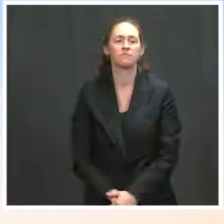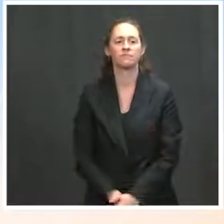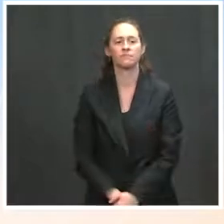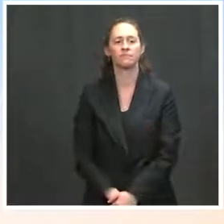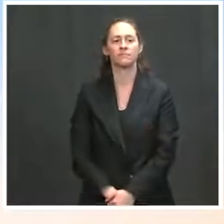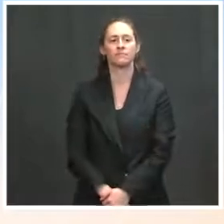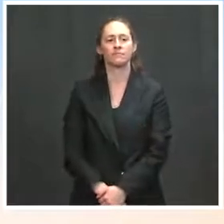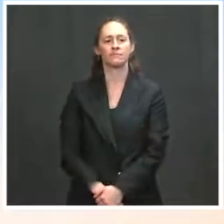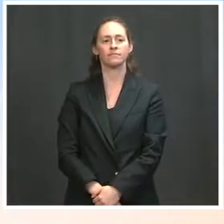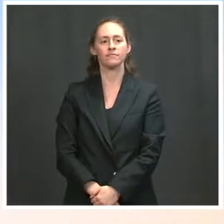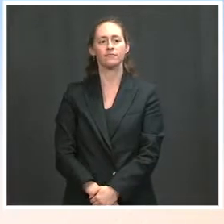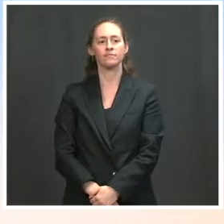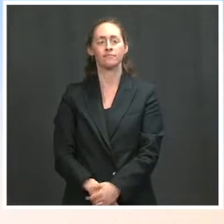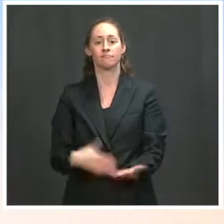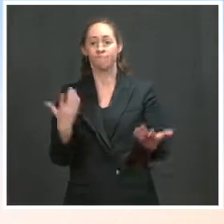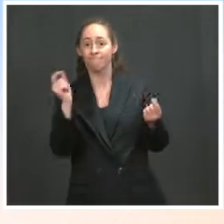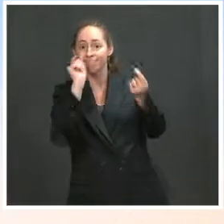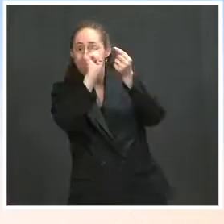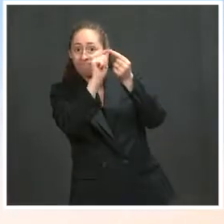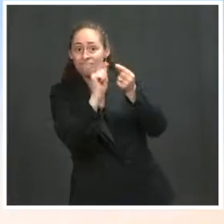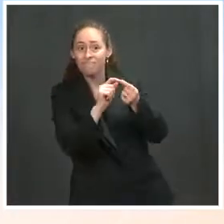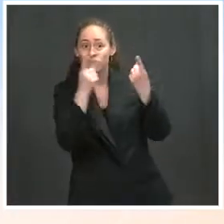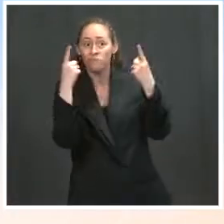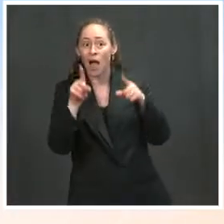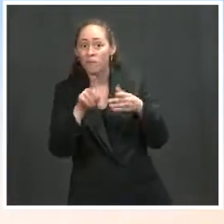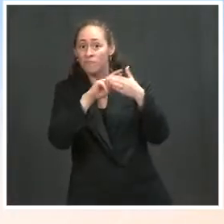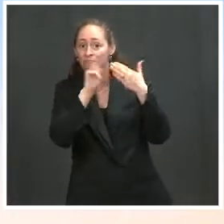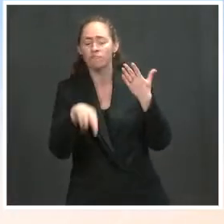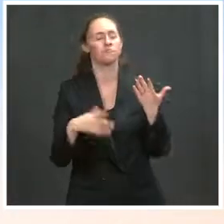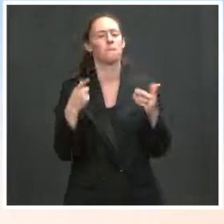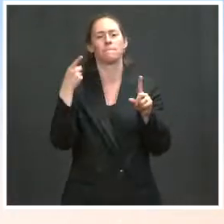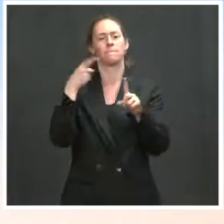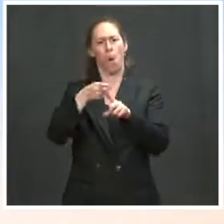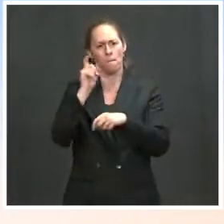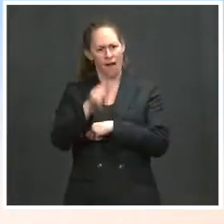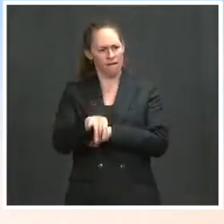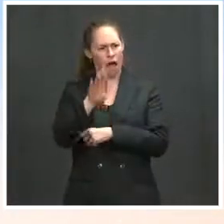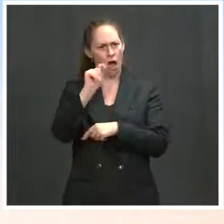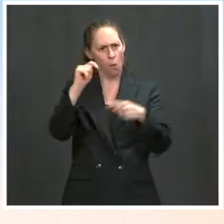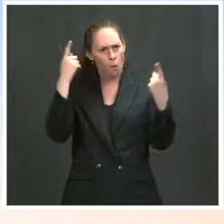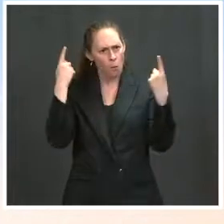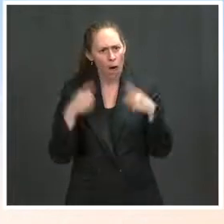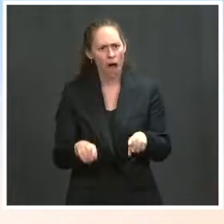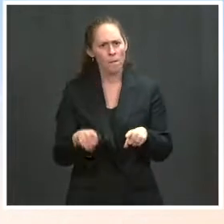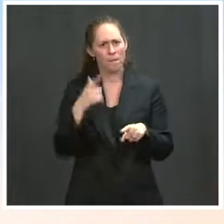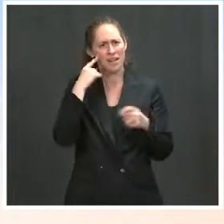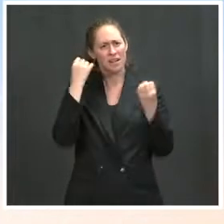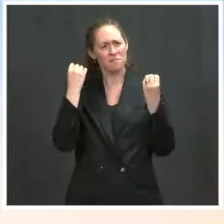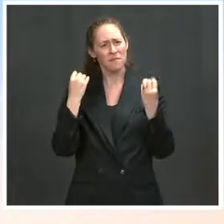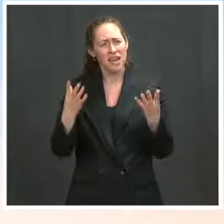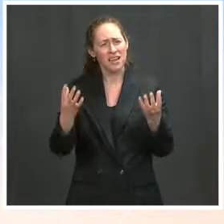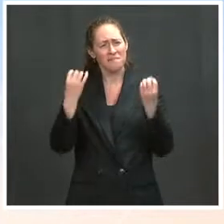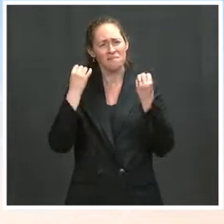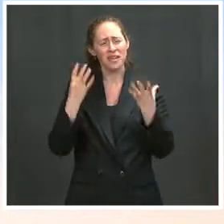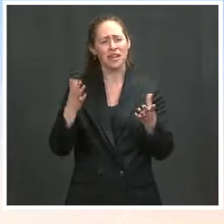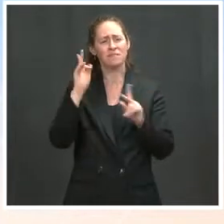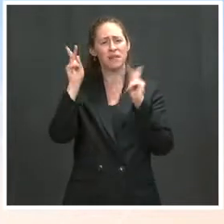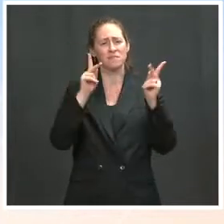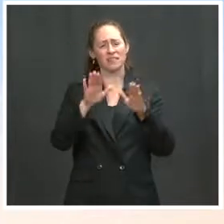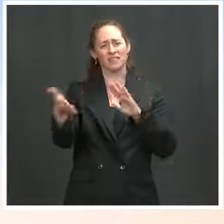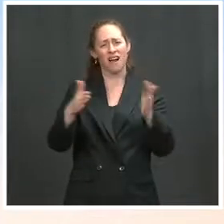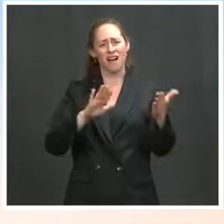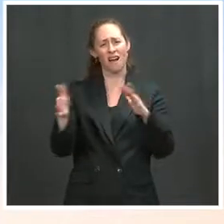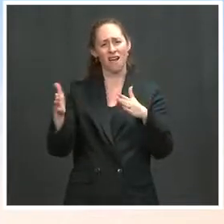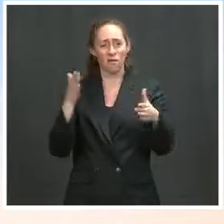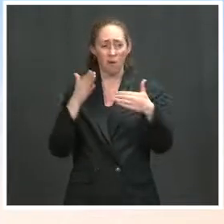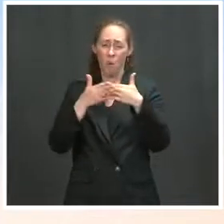need to get to the bottom of this. As we all know, we've lost almost 600,000 Americans to COVID-19, and